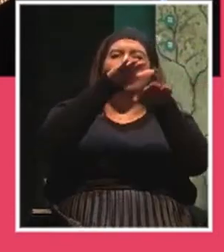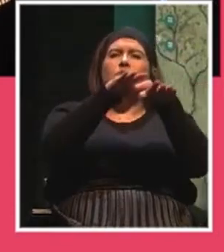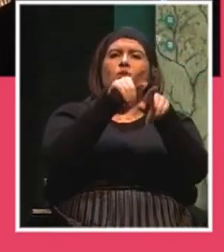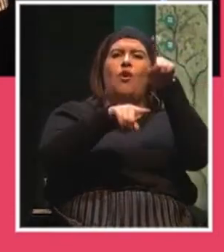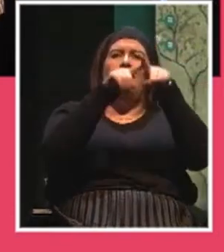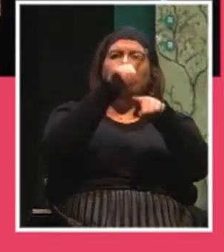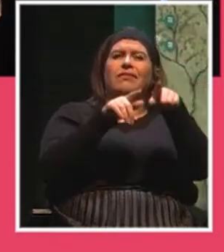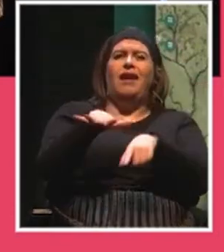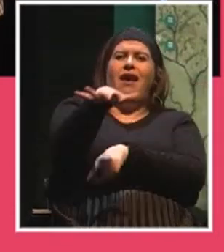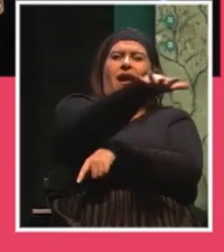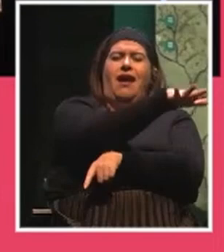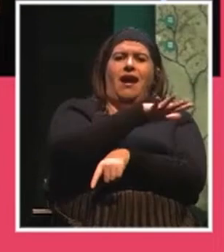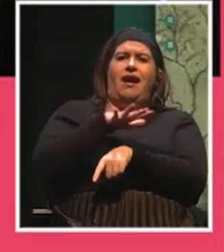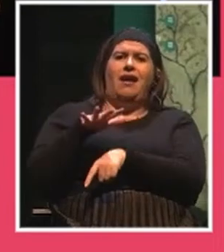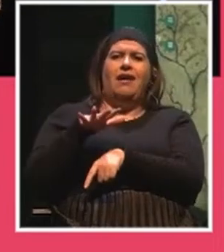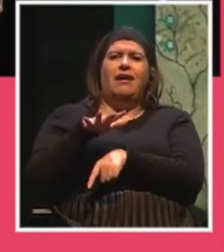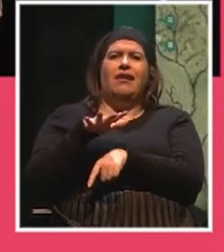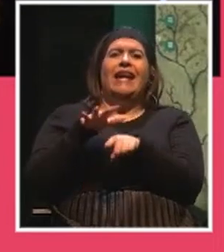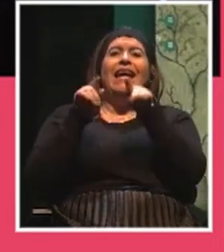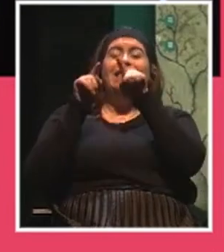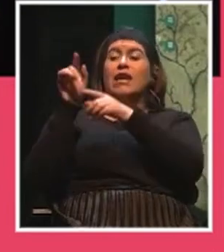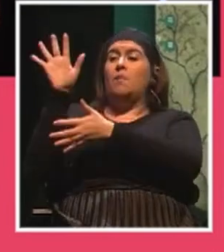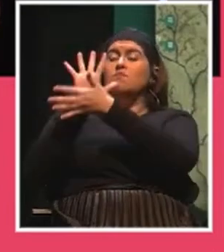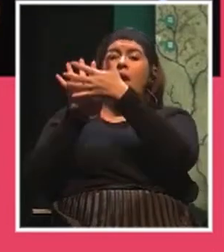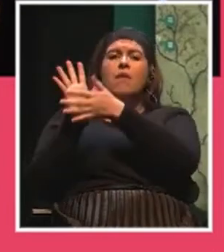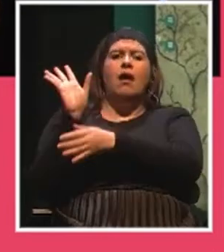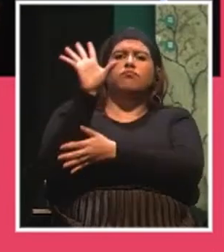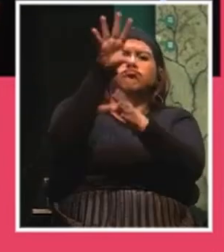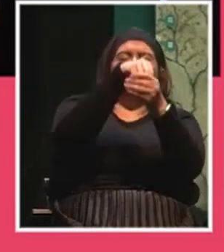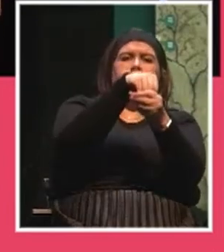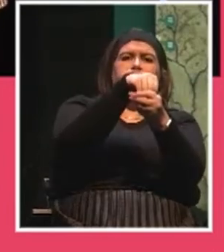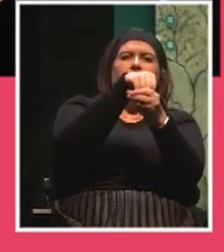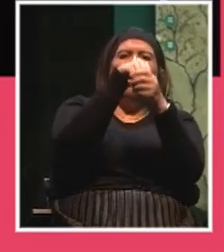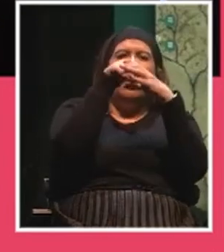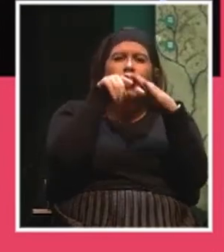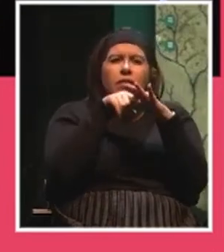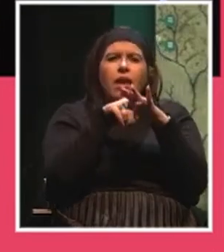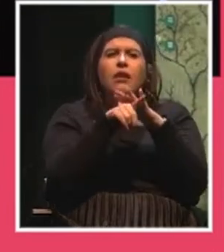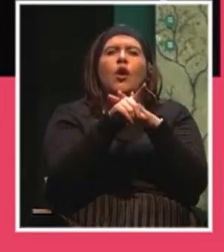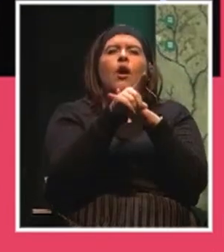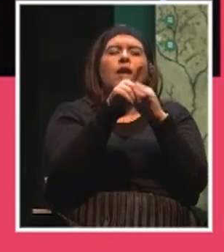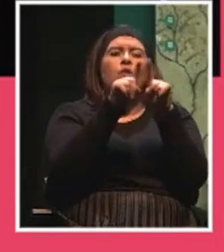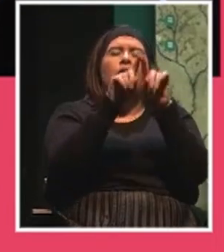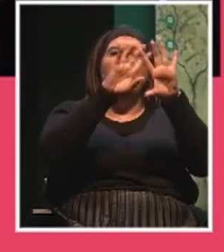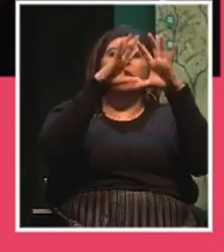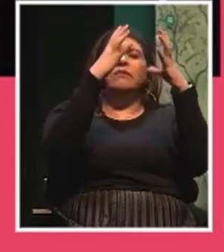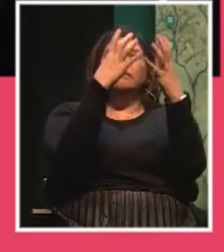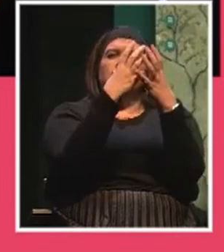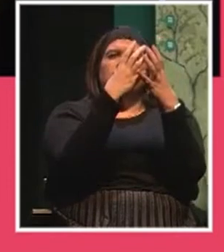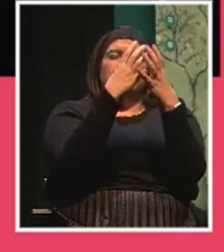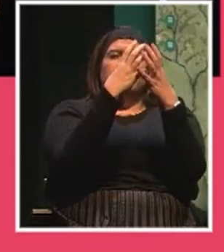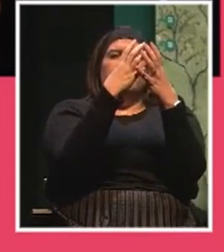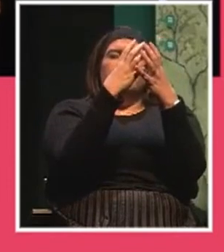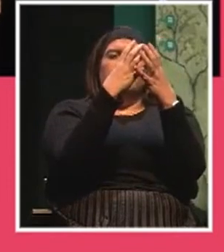it's mapped onto the inside of a globe. And there's a astrolabe from the